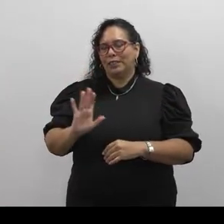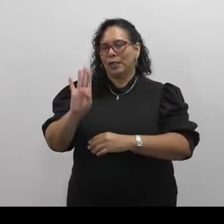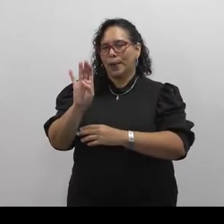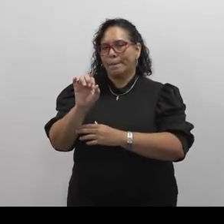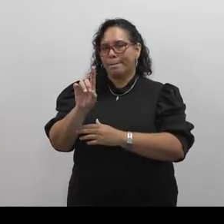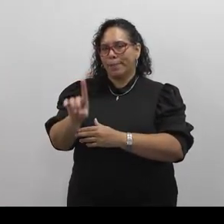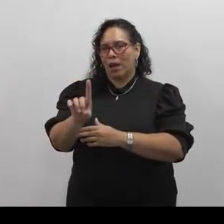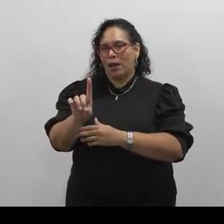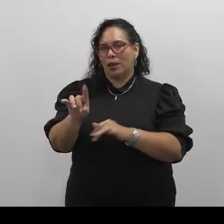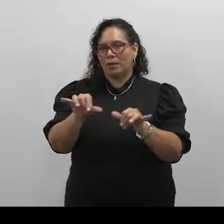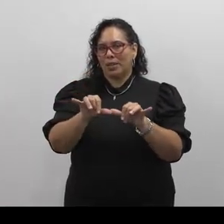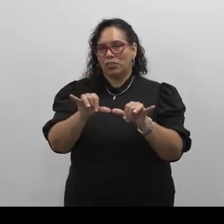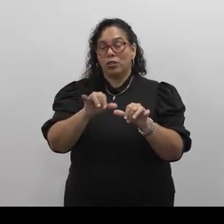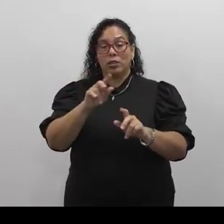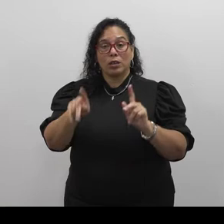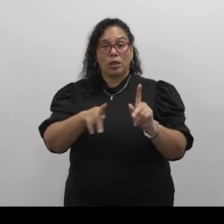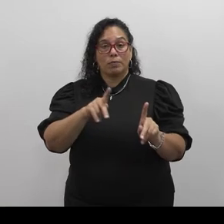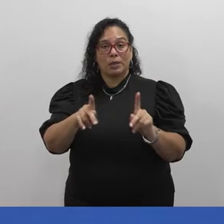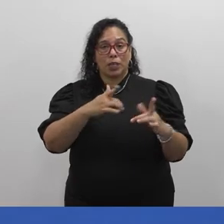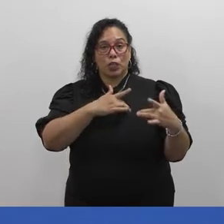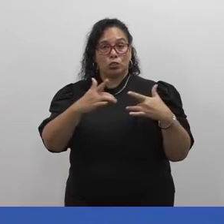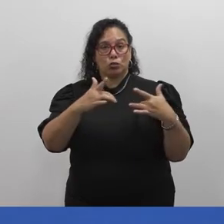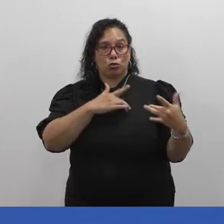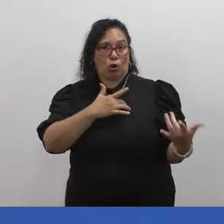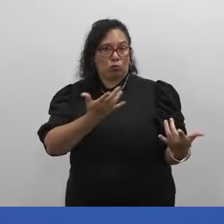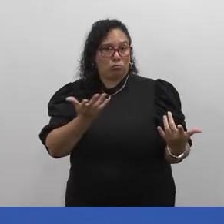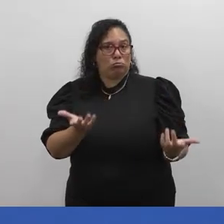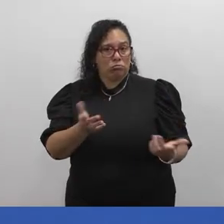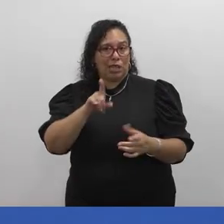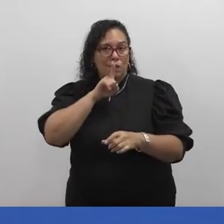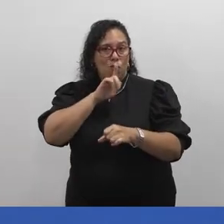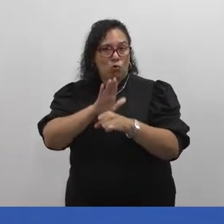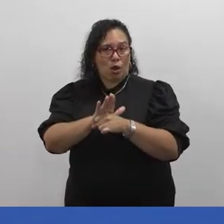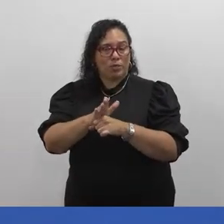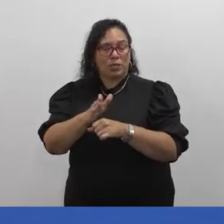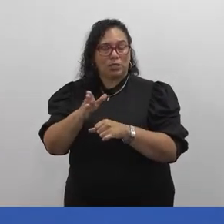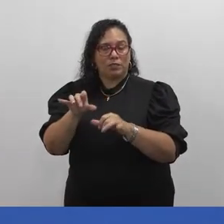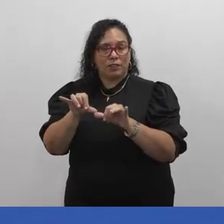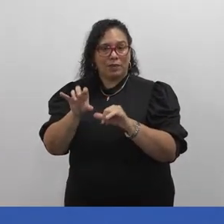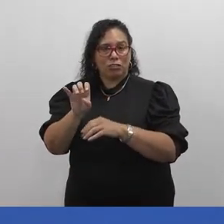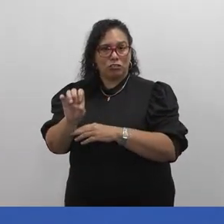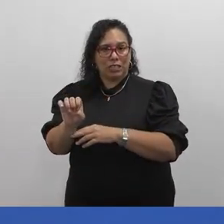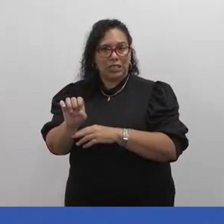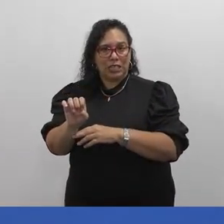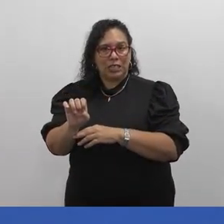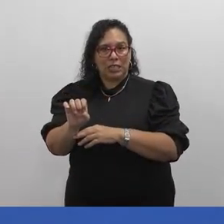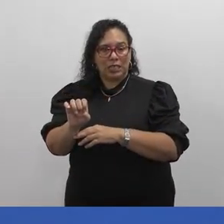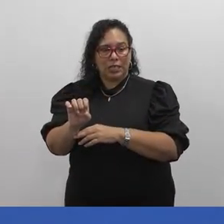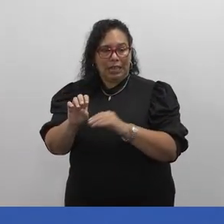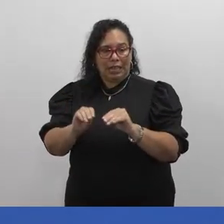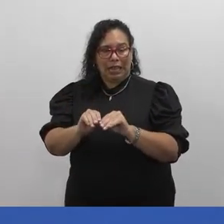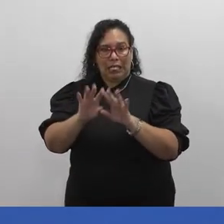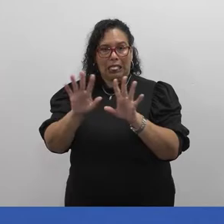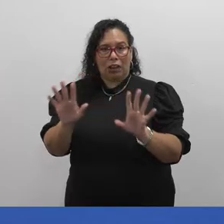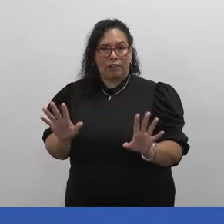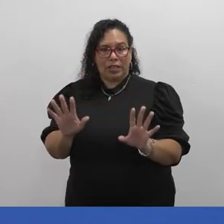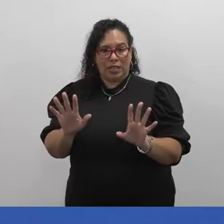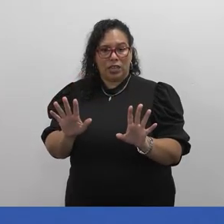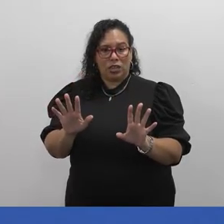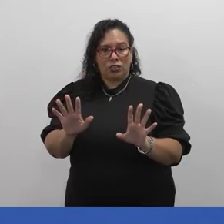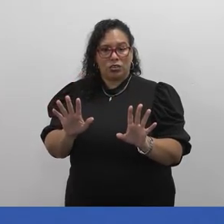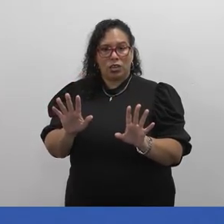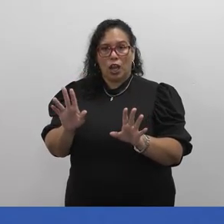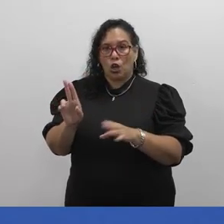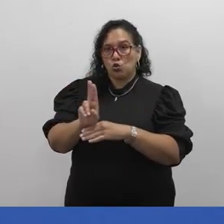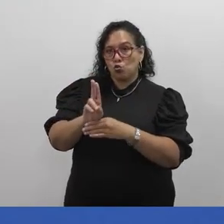measures. For folks who might be concerned about what those promises were for Measure E, and the clarification of did we use the